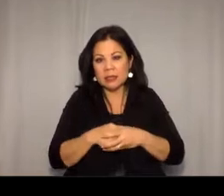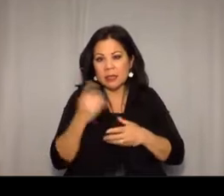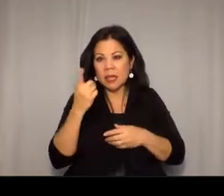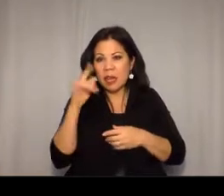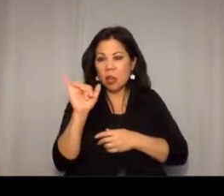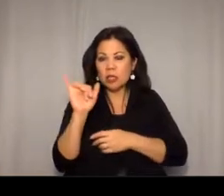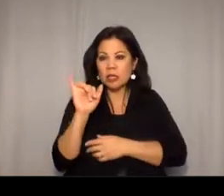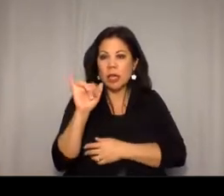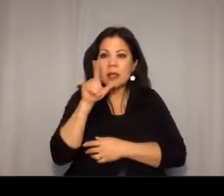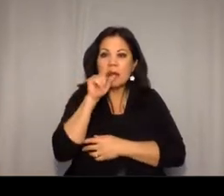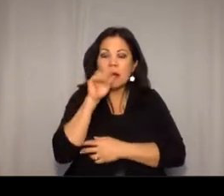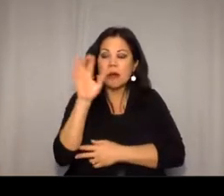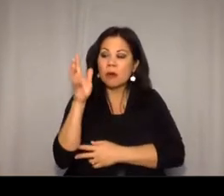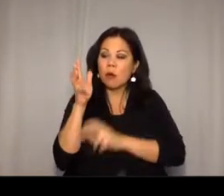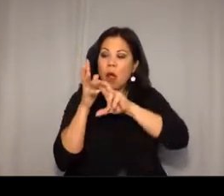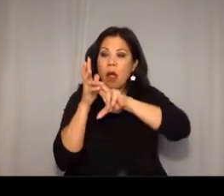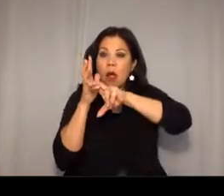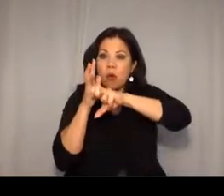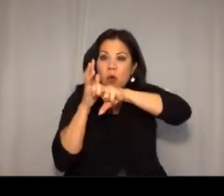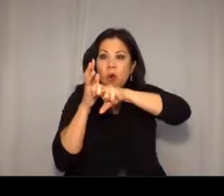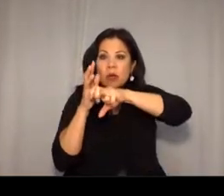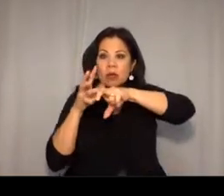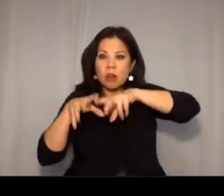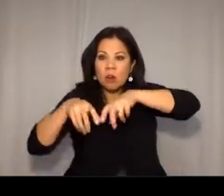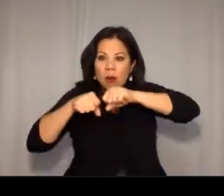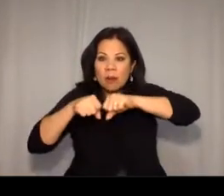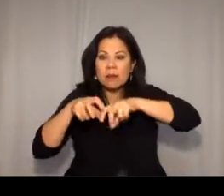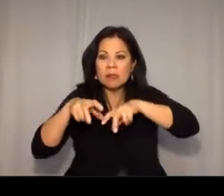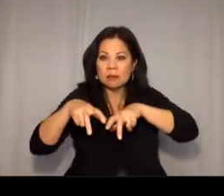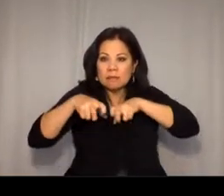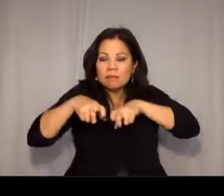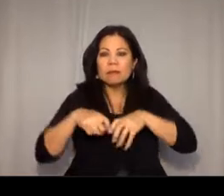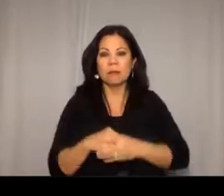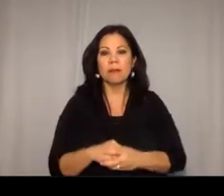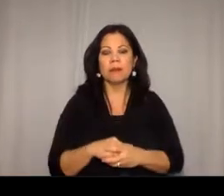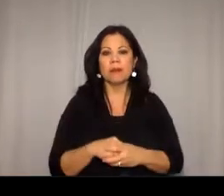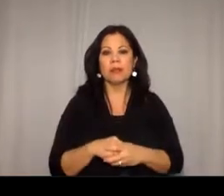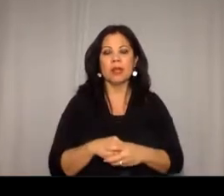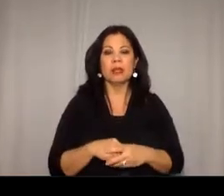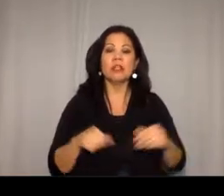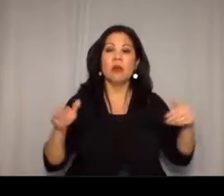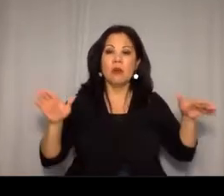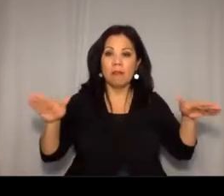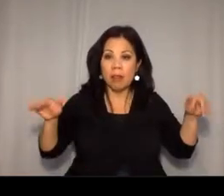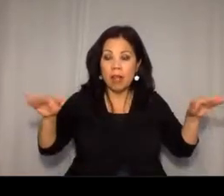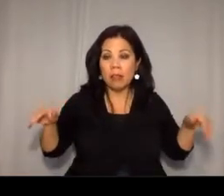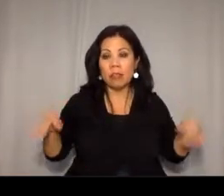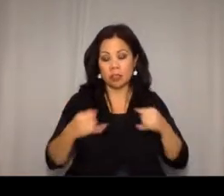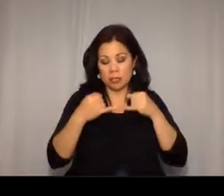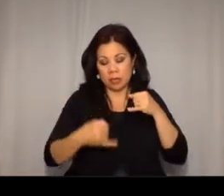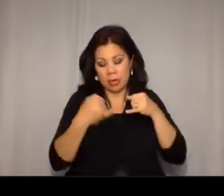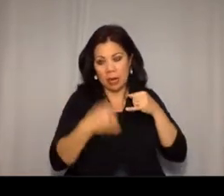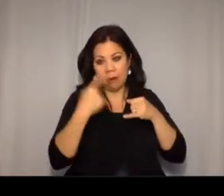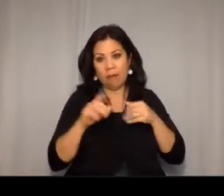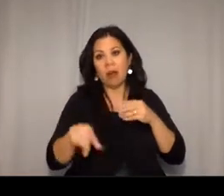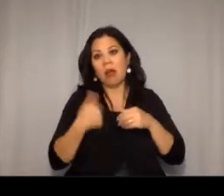grabbing onto the branch. All right, so this step number 7, feathers here, lines for feathers